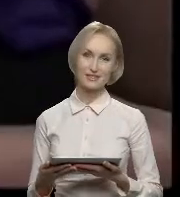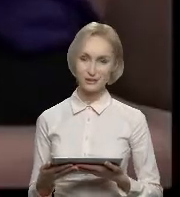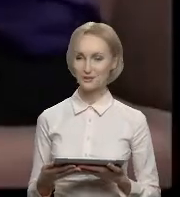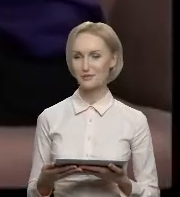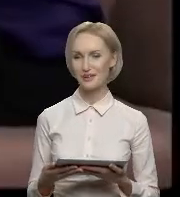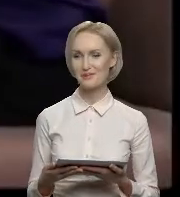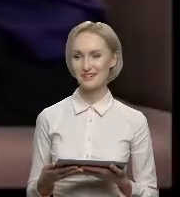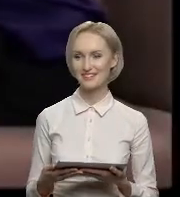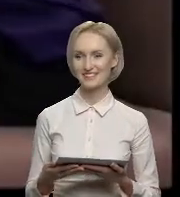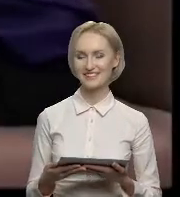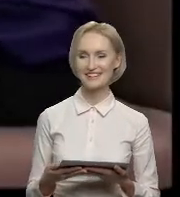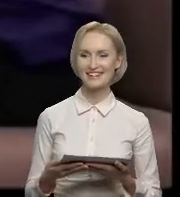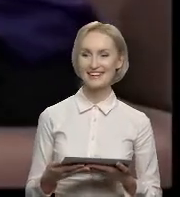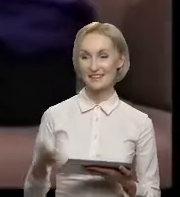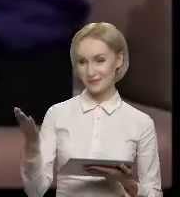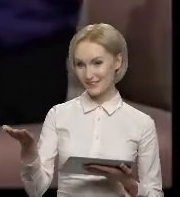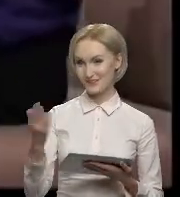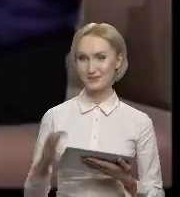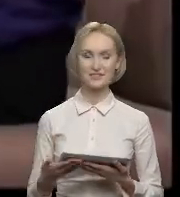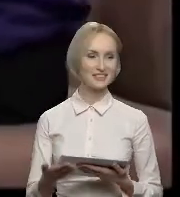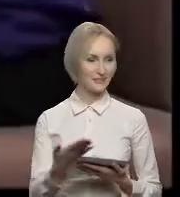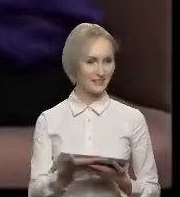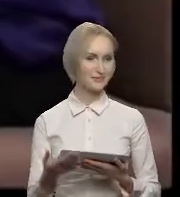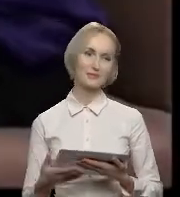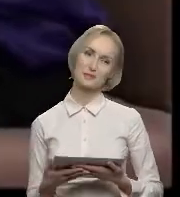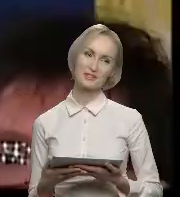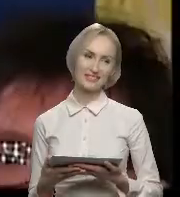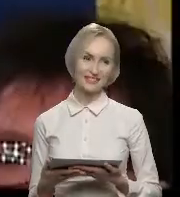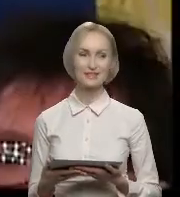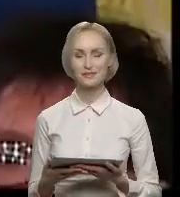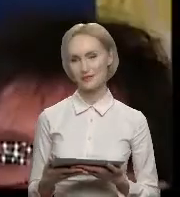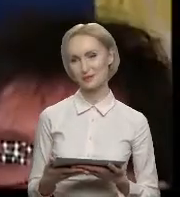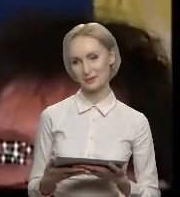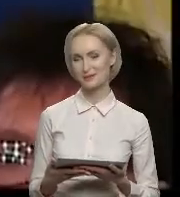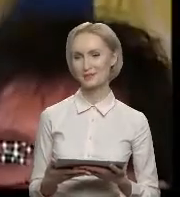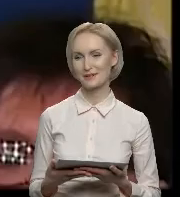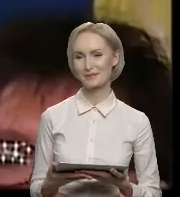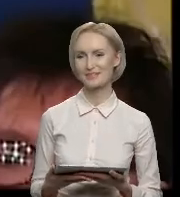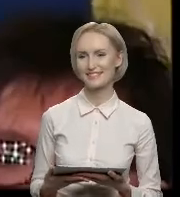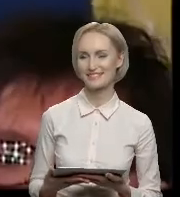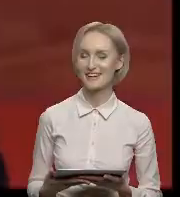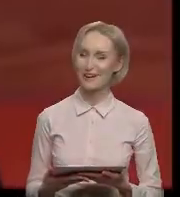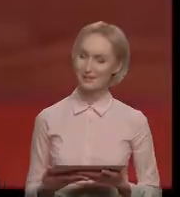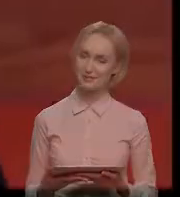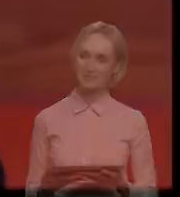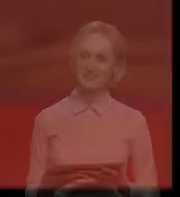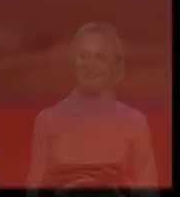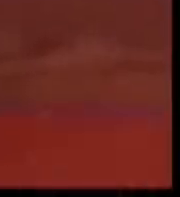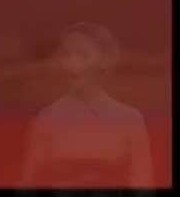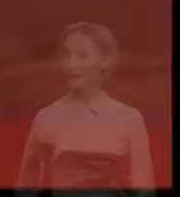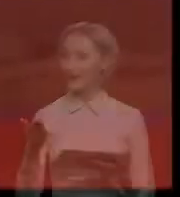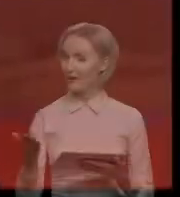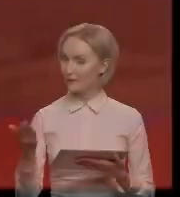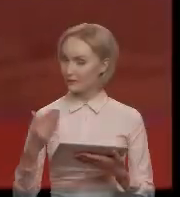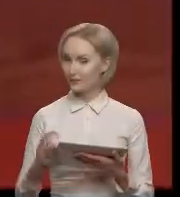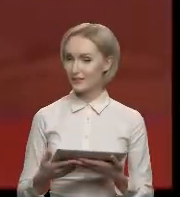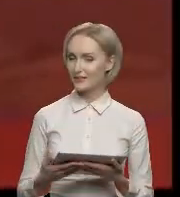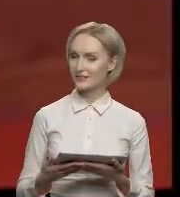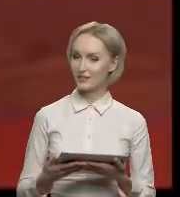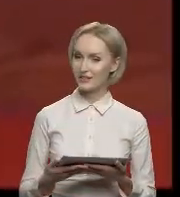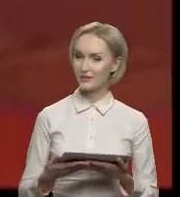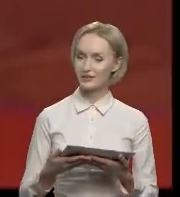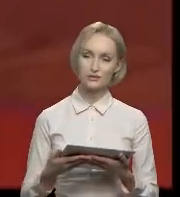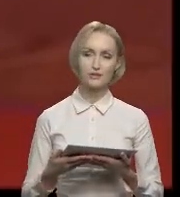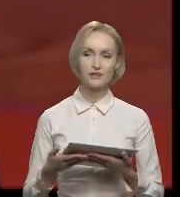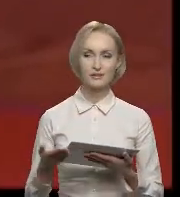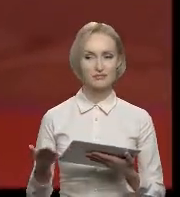today and you took the deal. Because I think they have a better relationship than me and her do. You up here talking about we talk better, we do